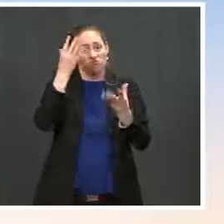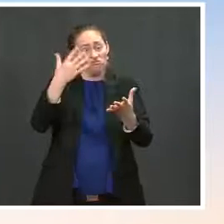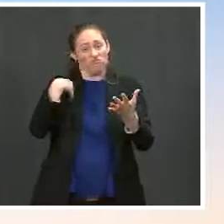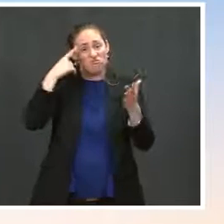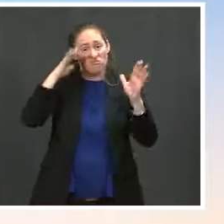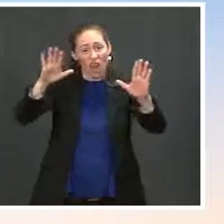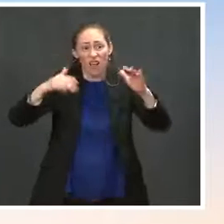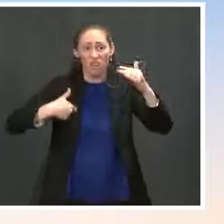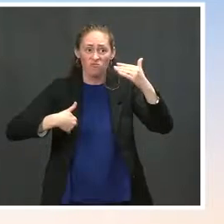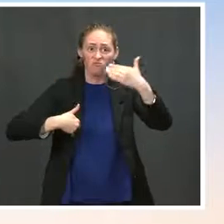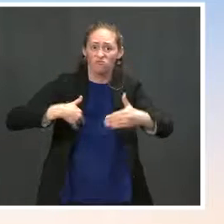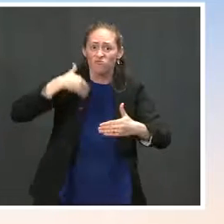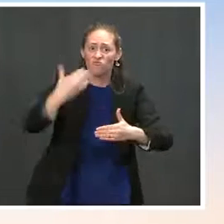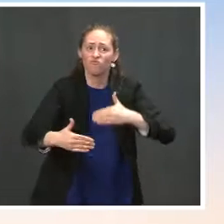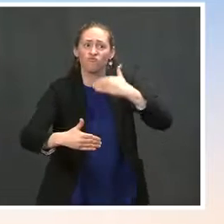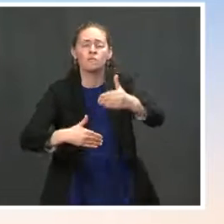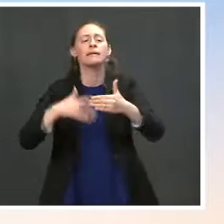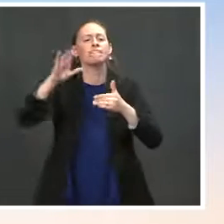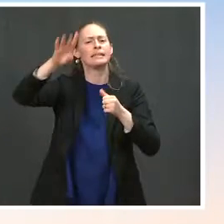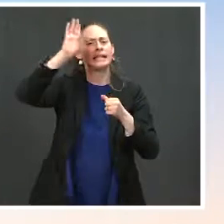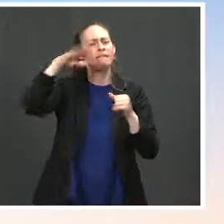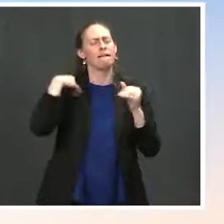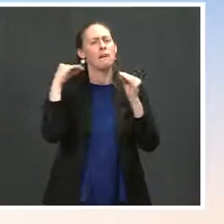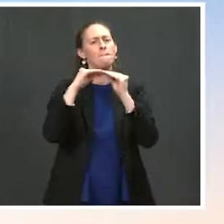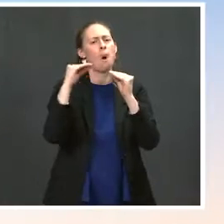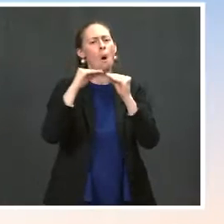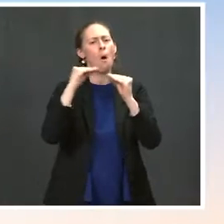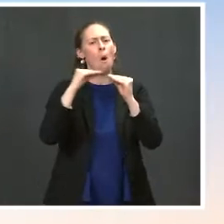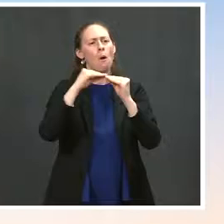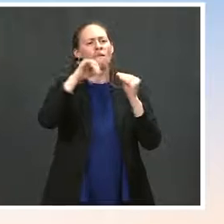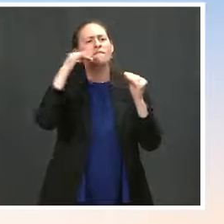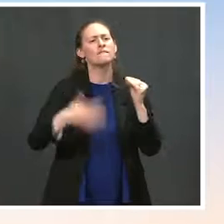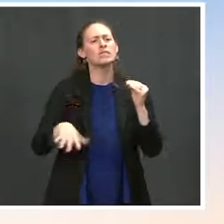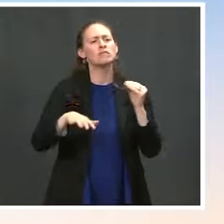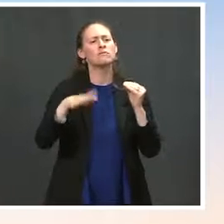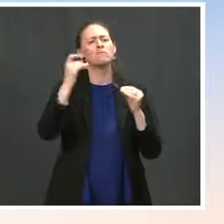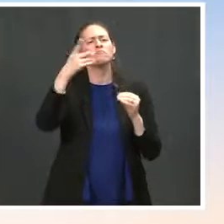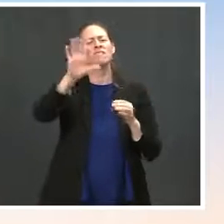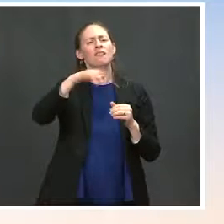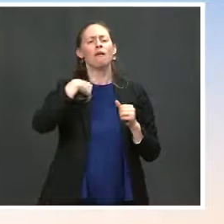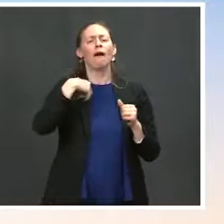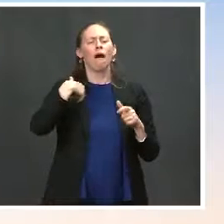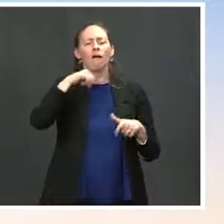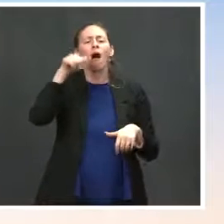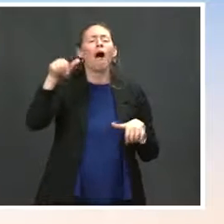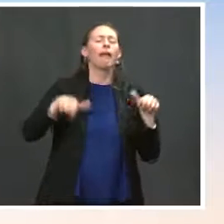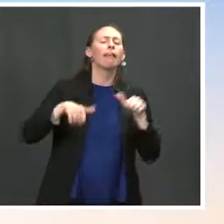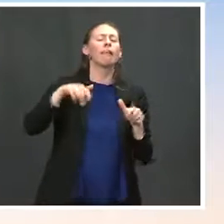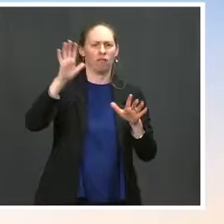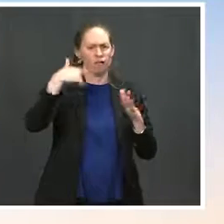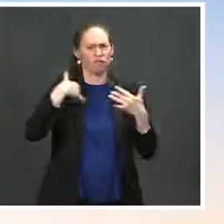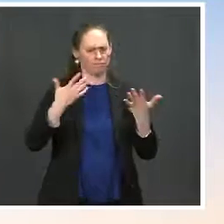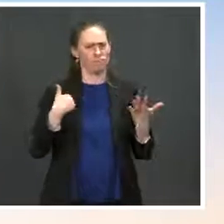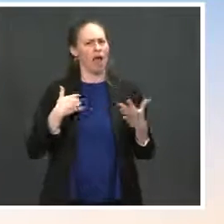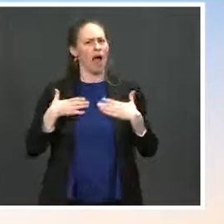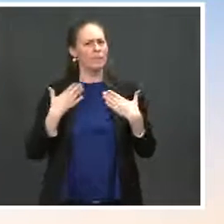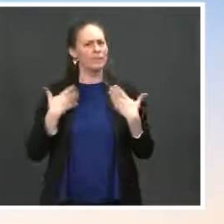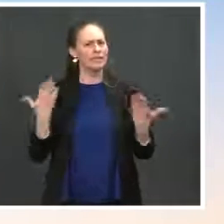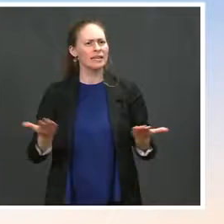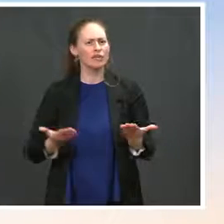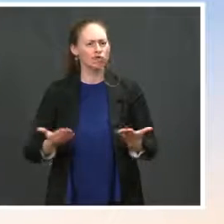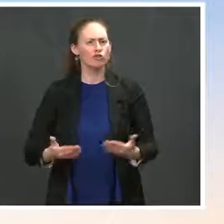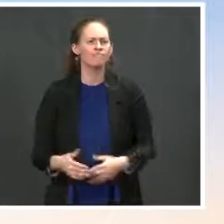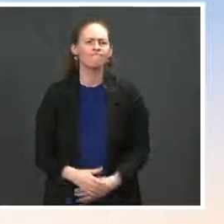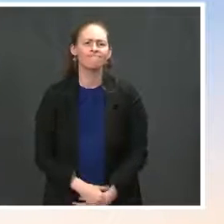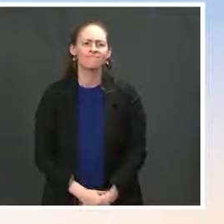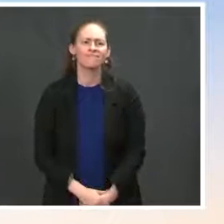have a heavy lift, and no one should doubt the challenges of the road ahead. So happy to be here. All right, I know we're very close to